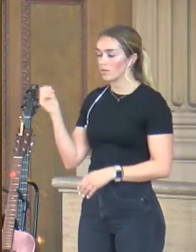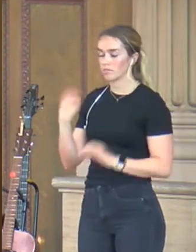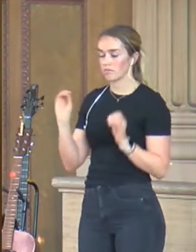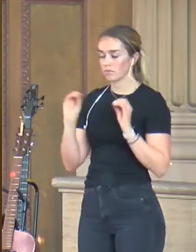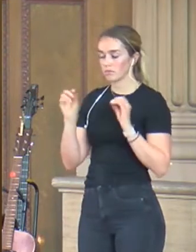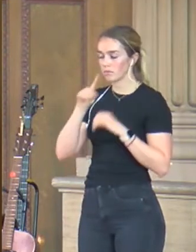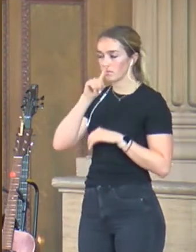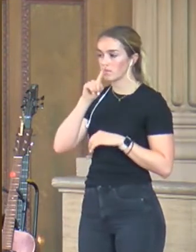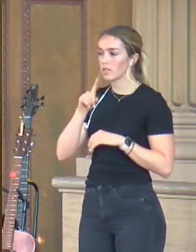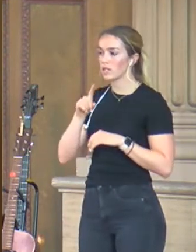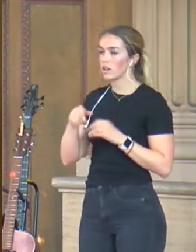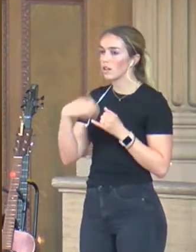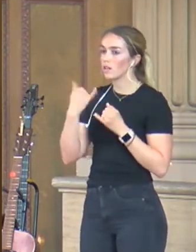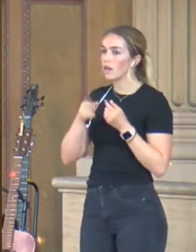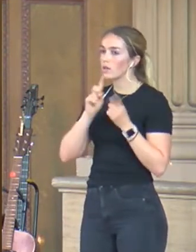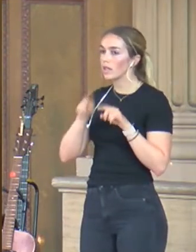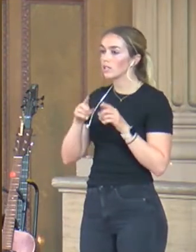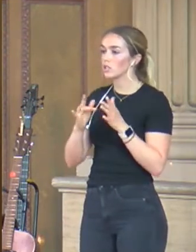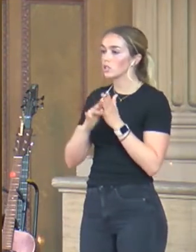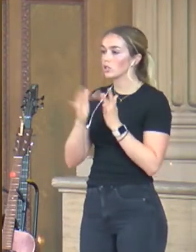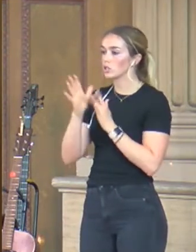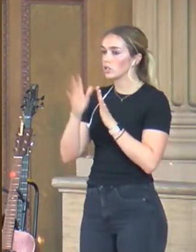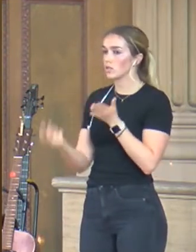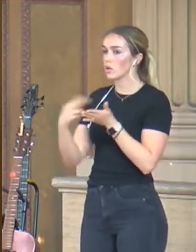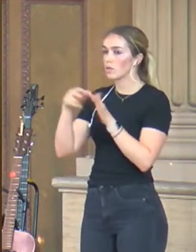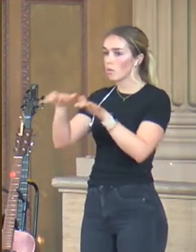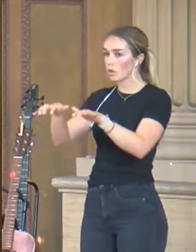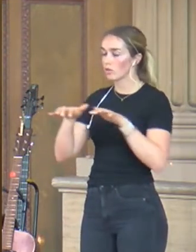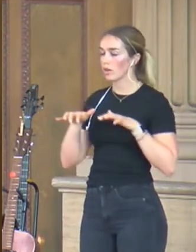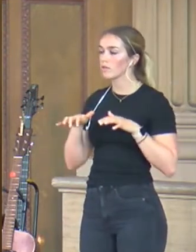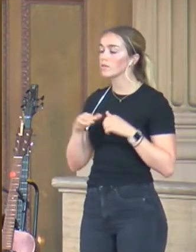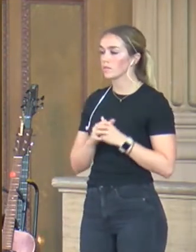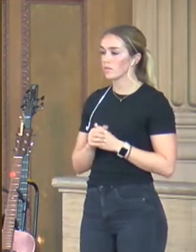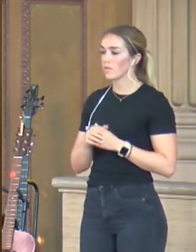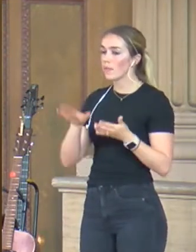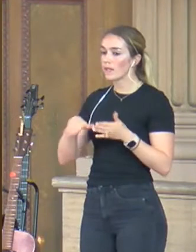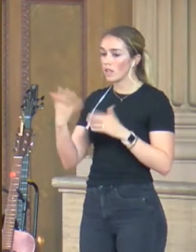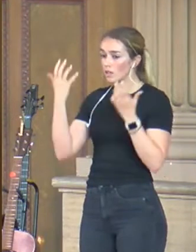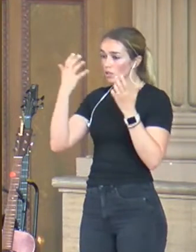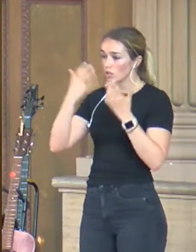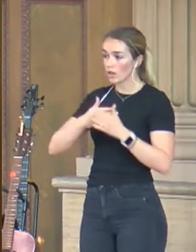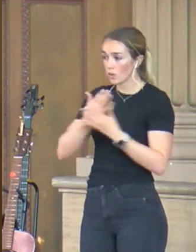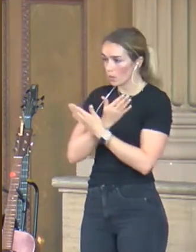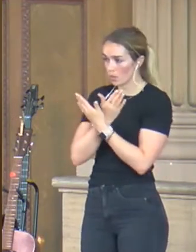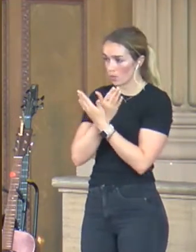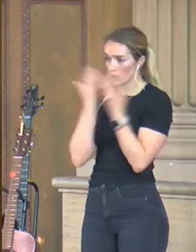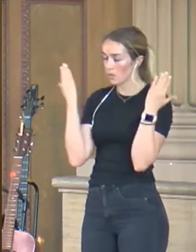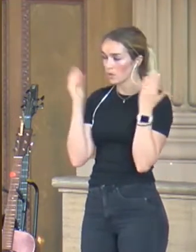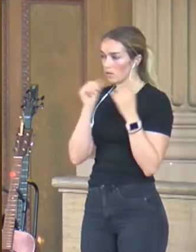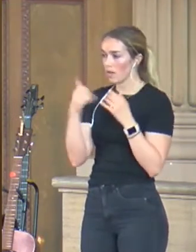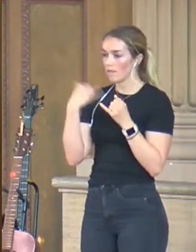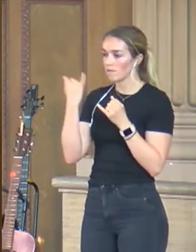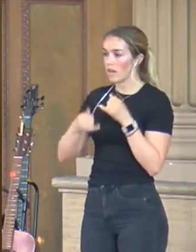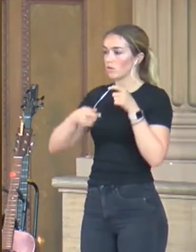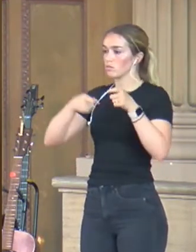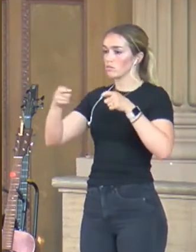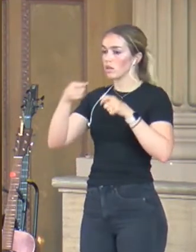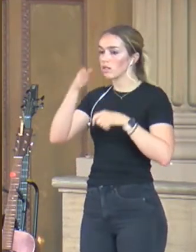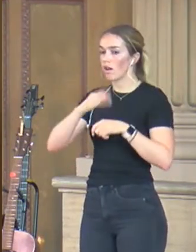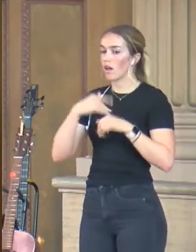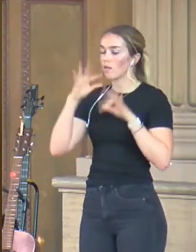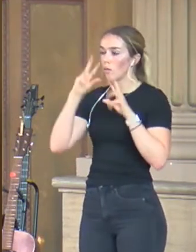The ultimate answer is that Jesus rose from the grave. Death and darkness did not have the final word because God does